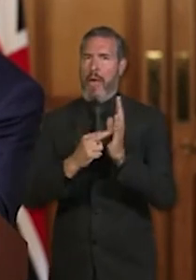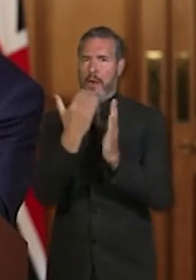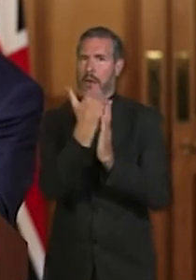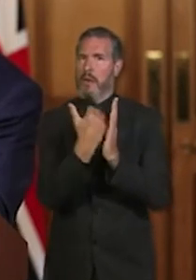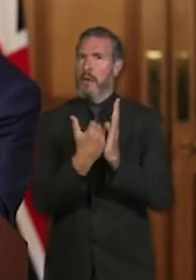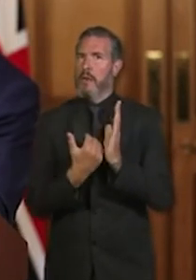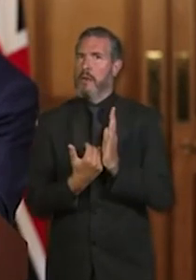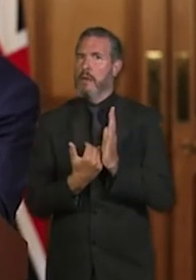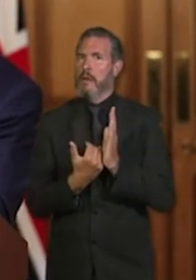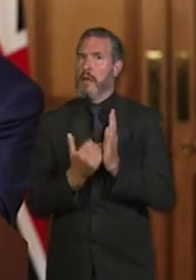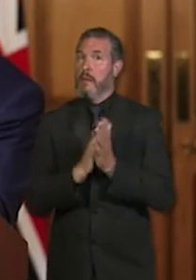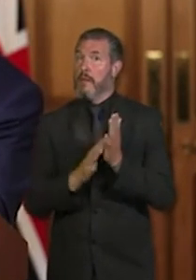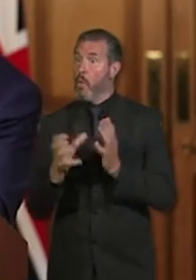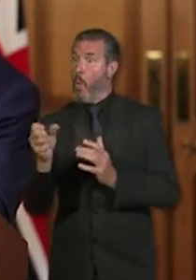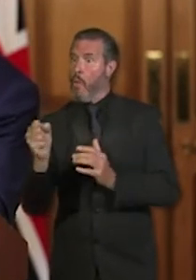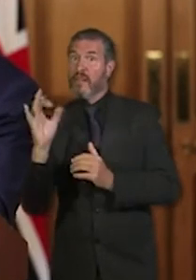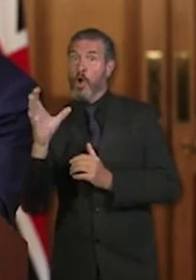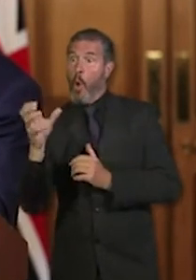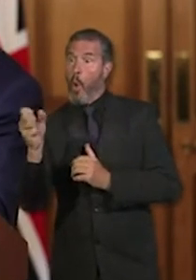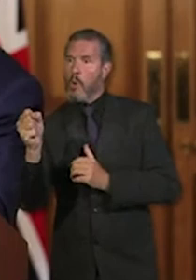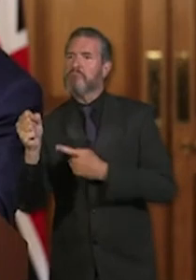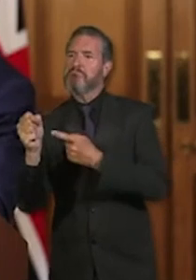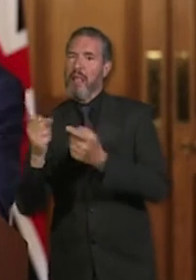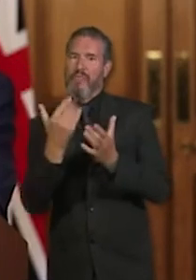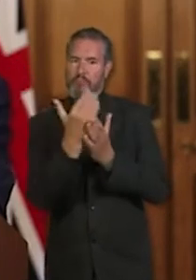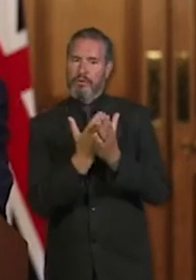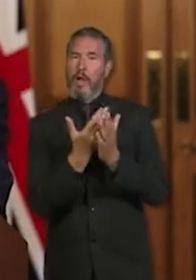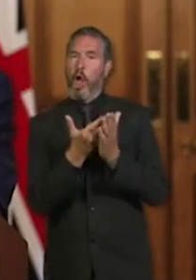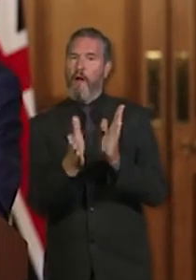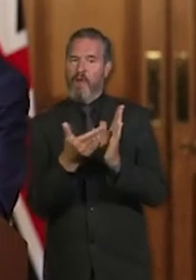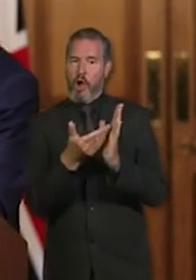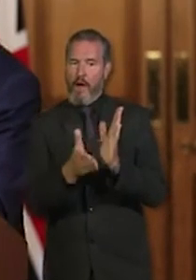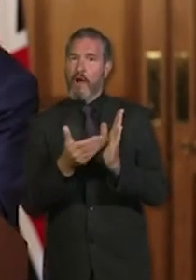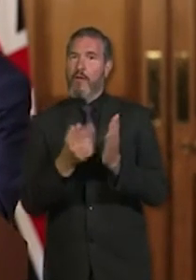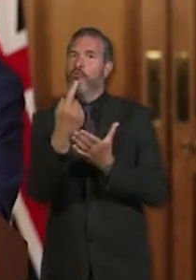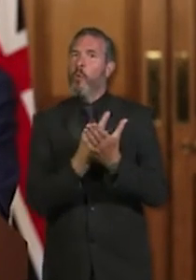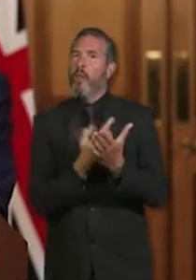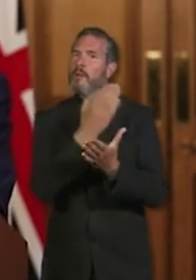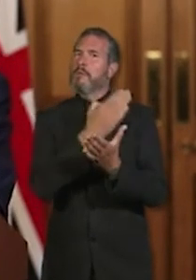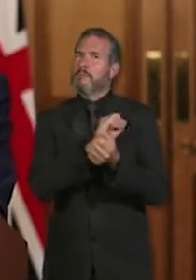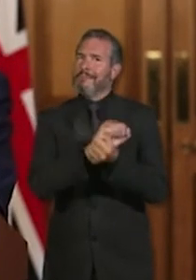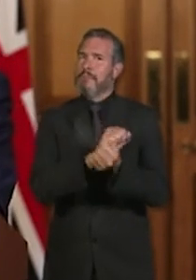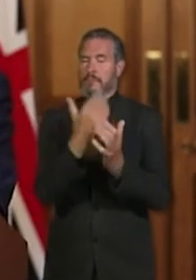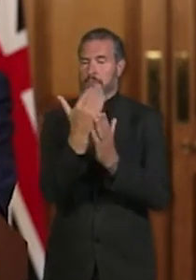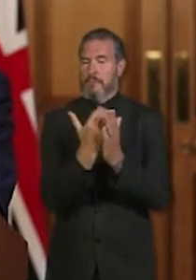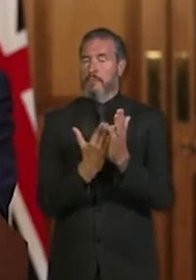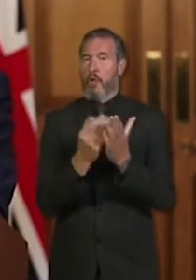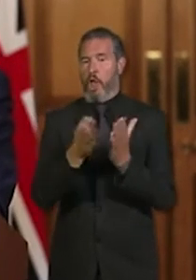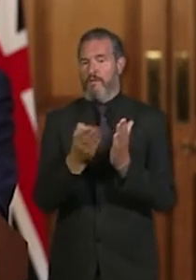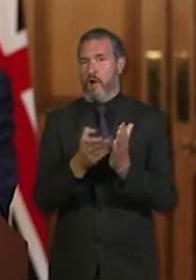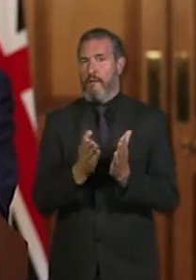most difficult lockdown measures, whilst increasing our capability to take the local action that we that was discussed in the